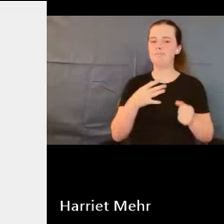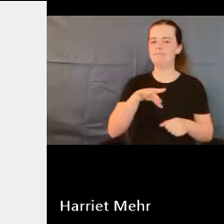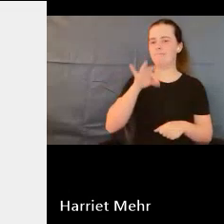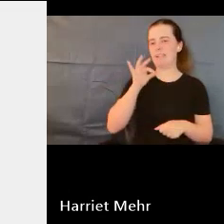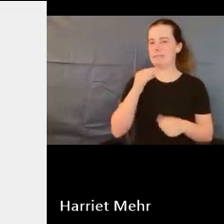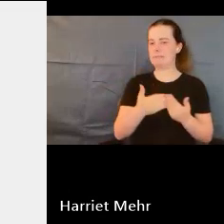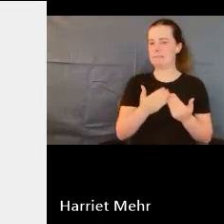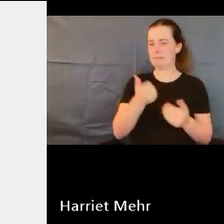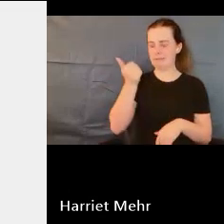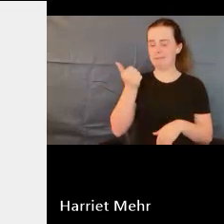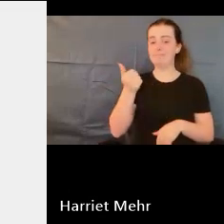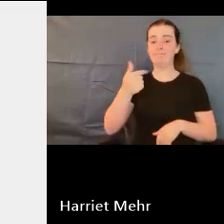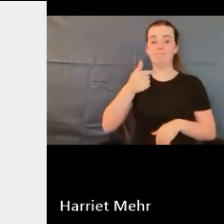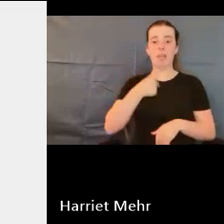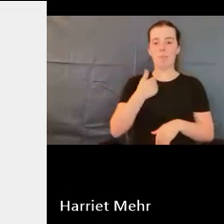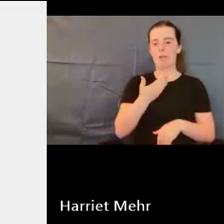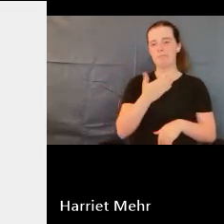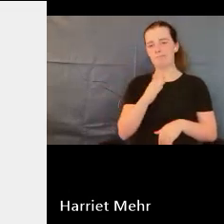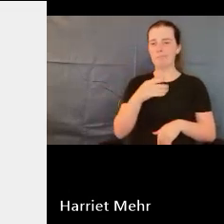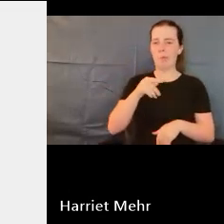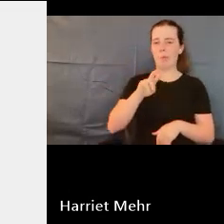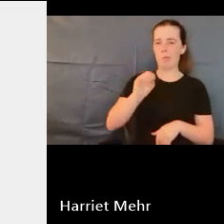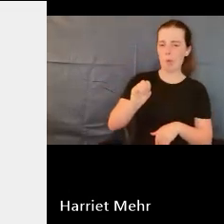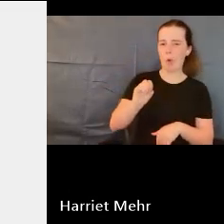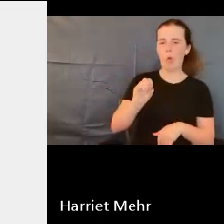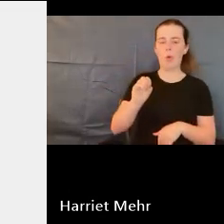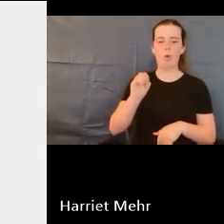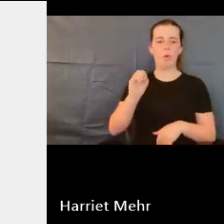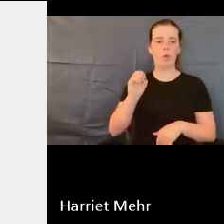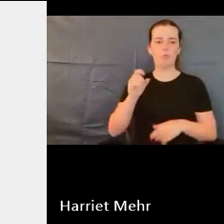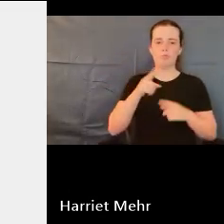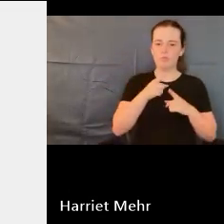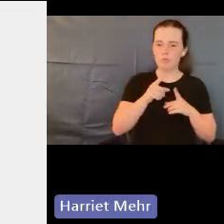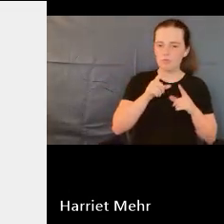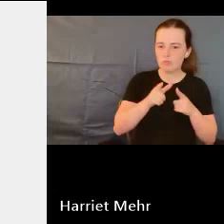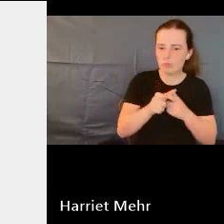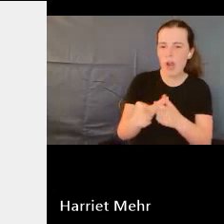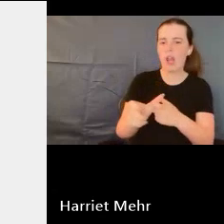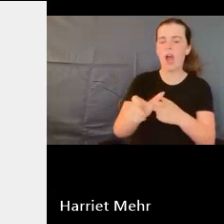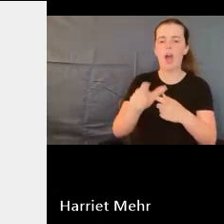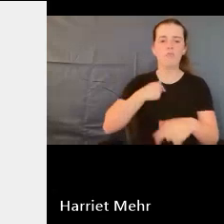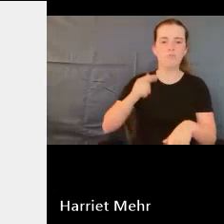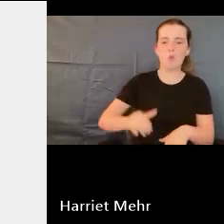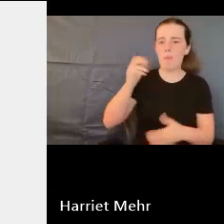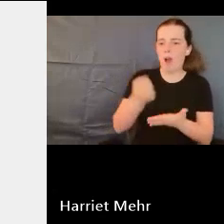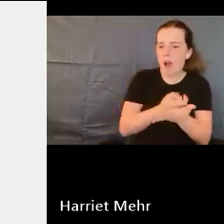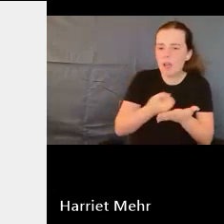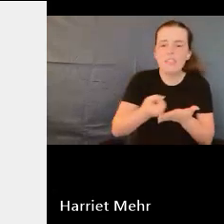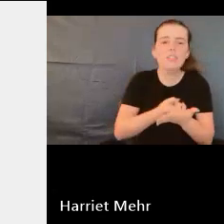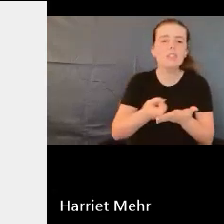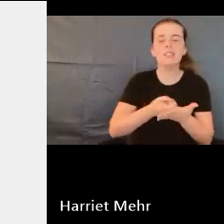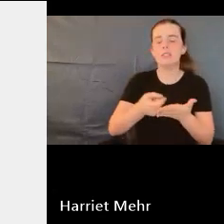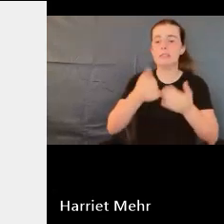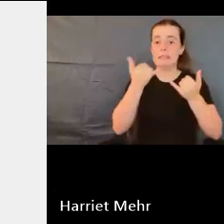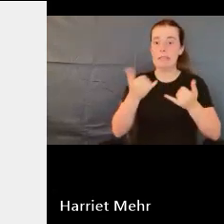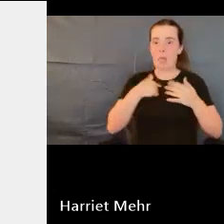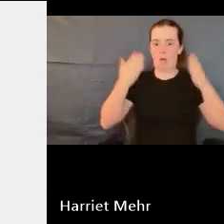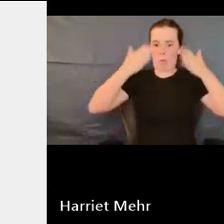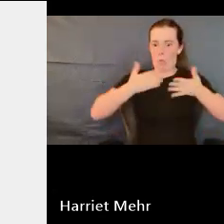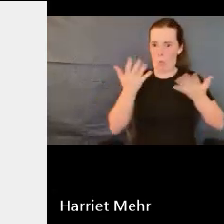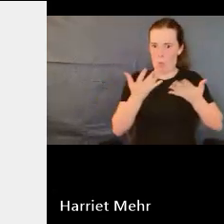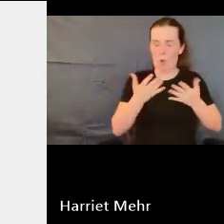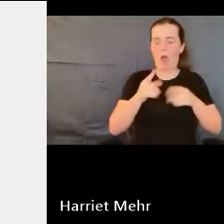a semi-pro trail runner with the Green Racing Project. I grew up a hockey player, got into running post-college, and have really now focused on longer distances like 100K